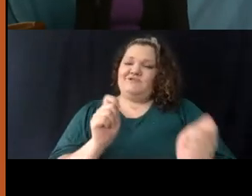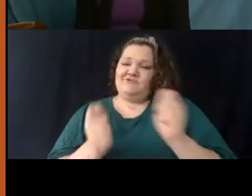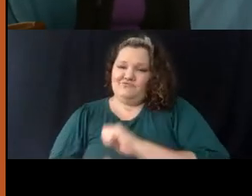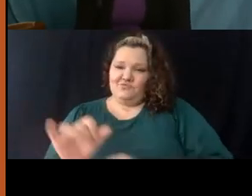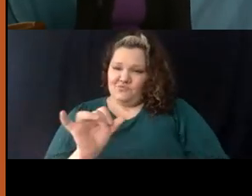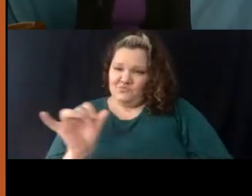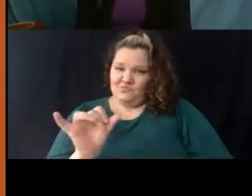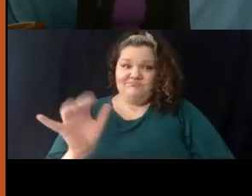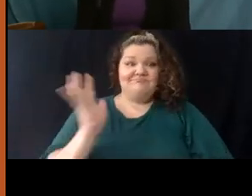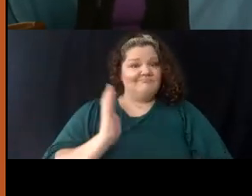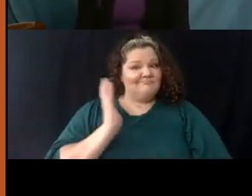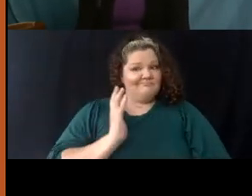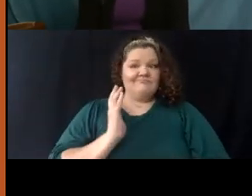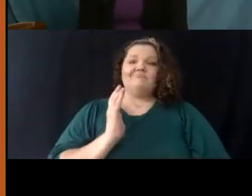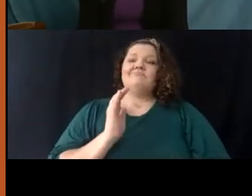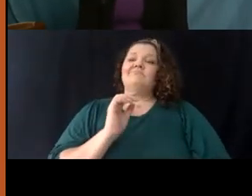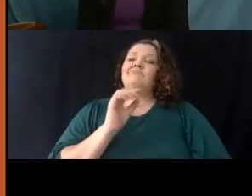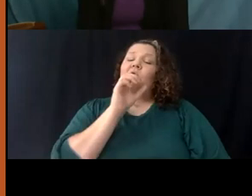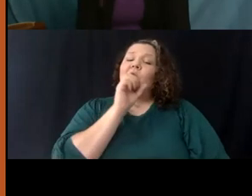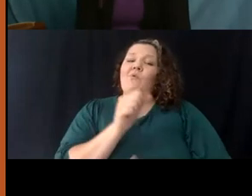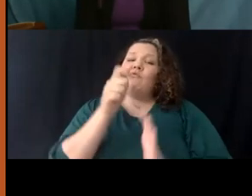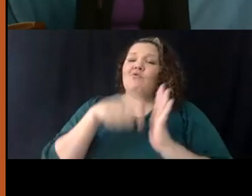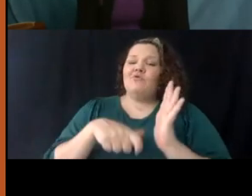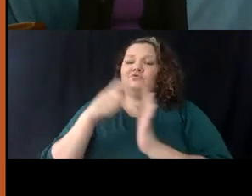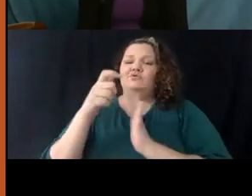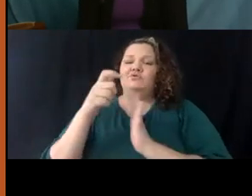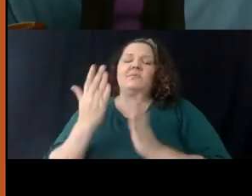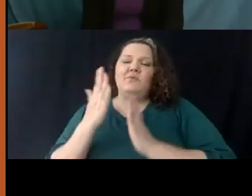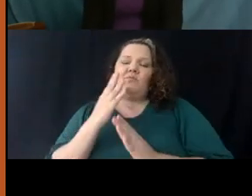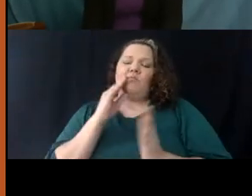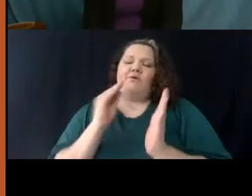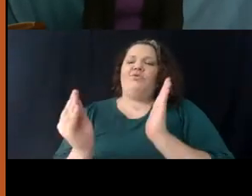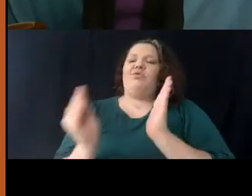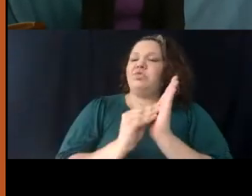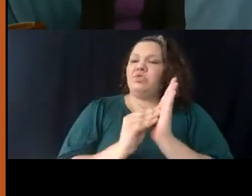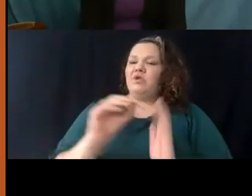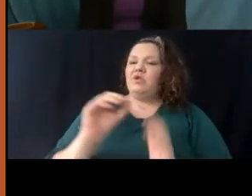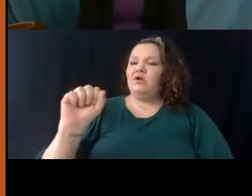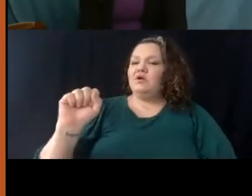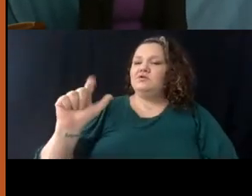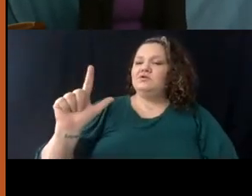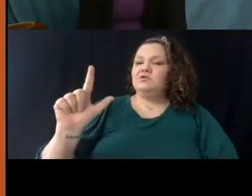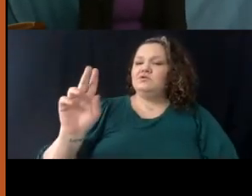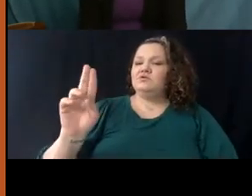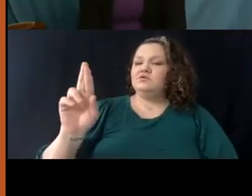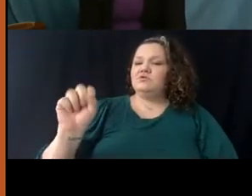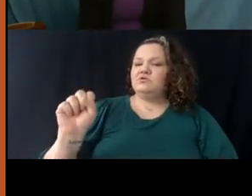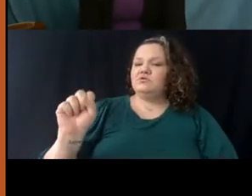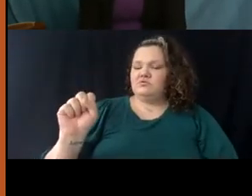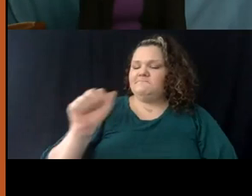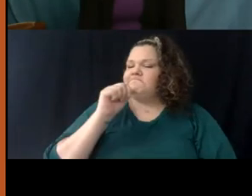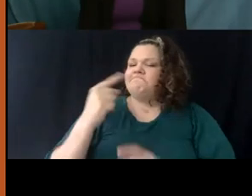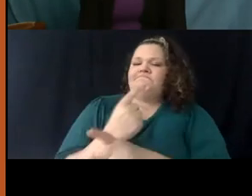better quality information. People change as well, which is why that's really important to think about the time of an